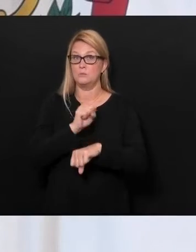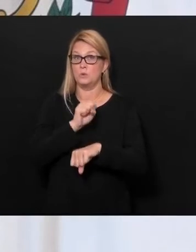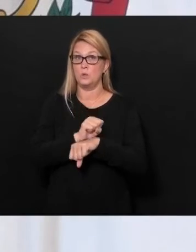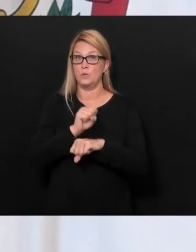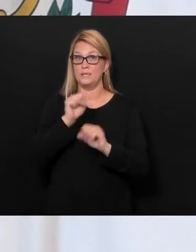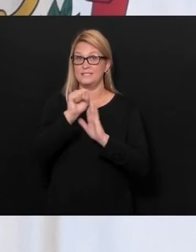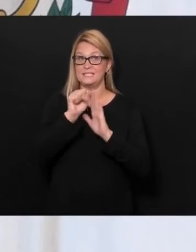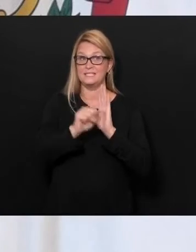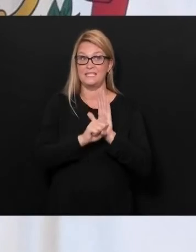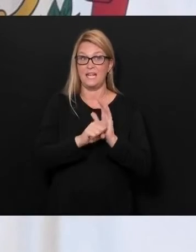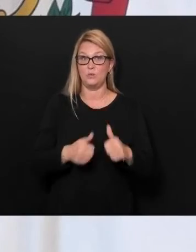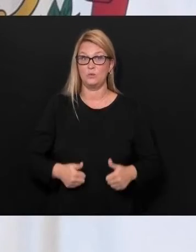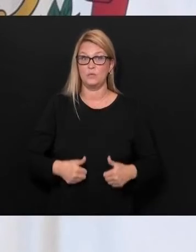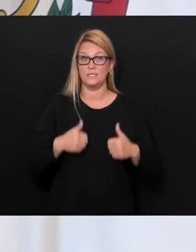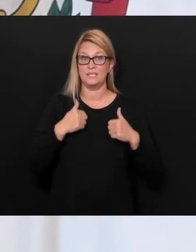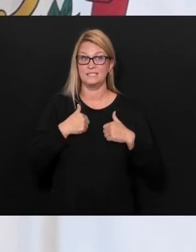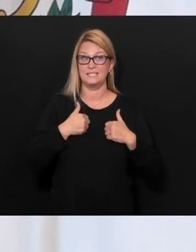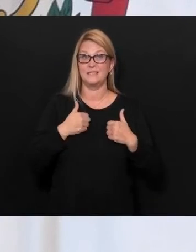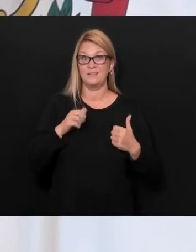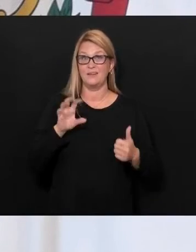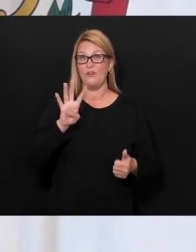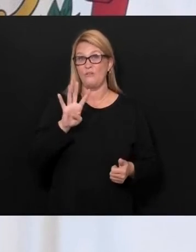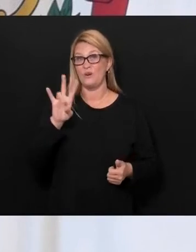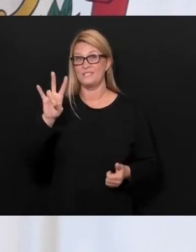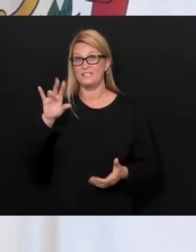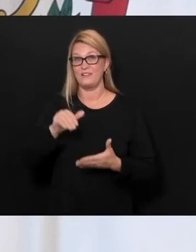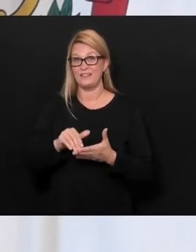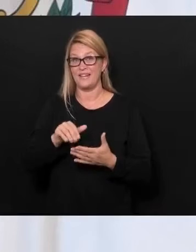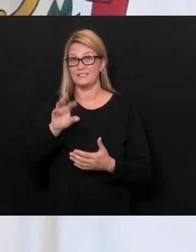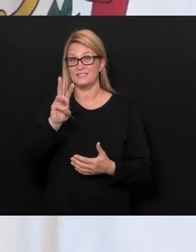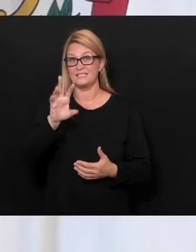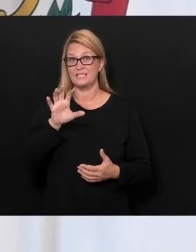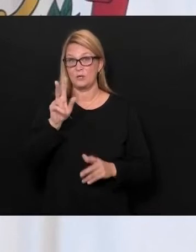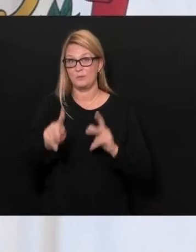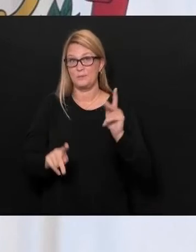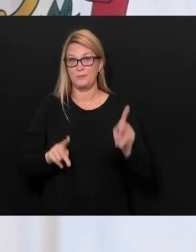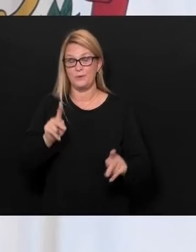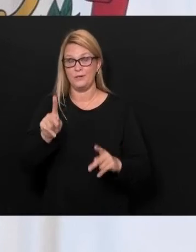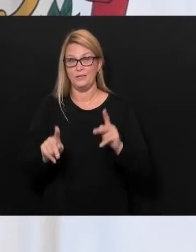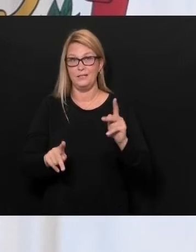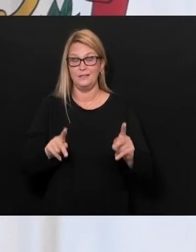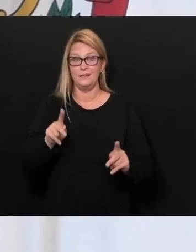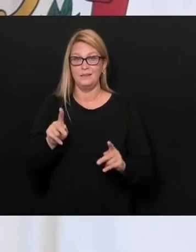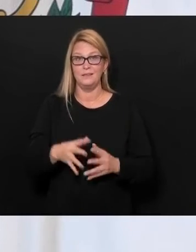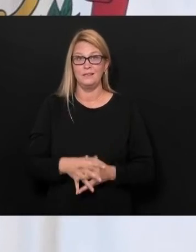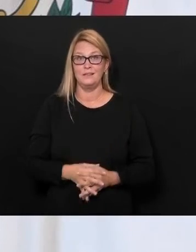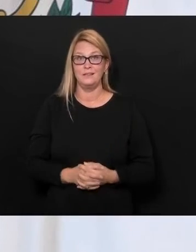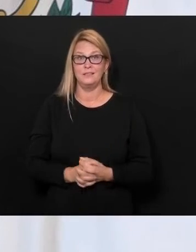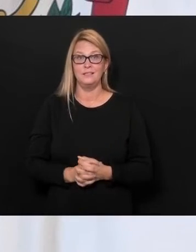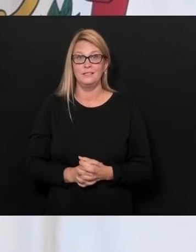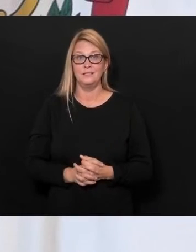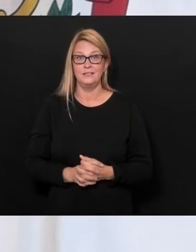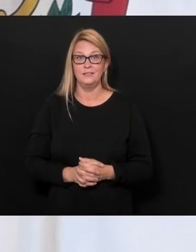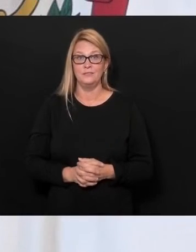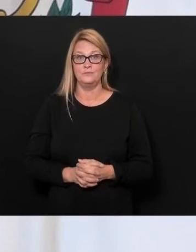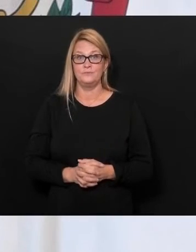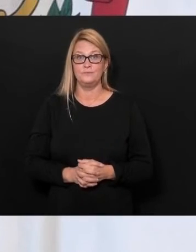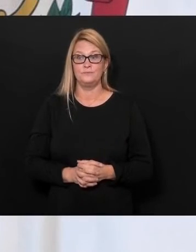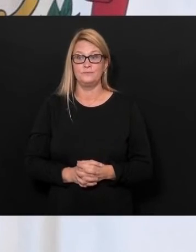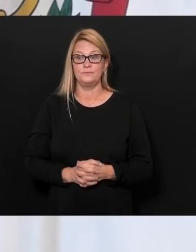state residents is still at 47,600 people, and